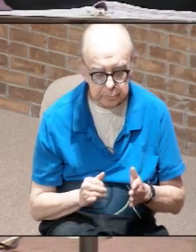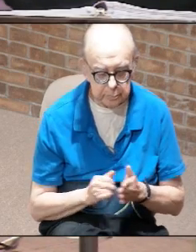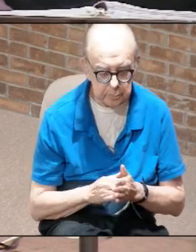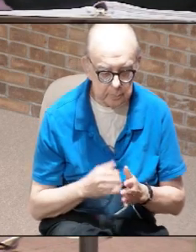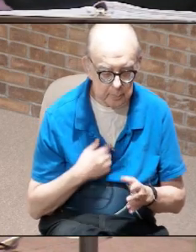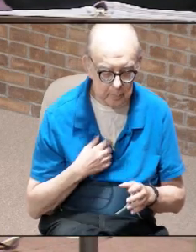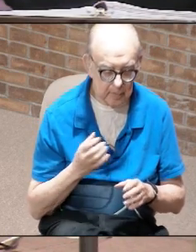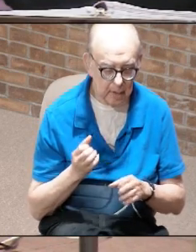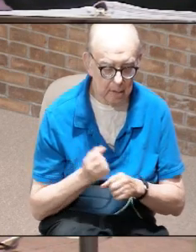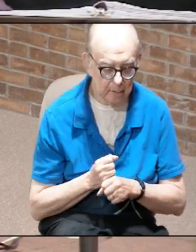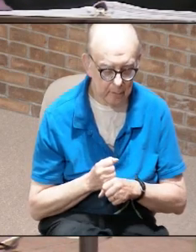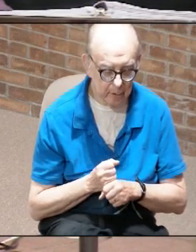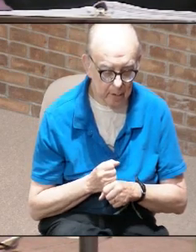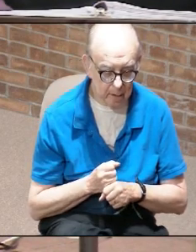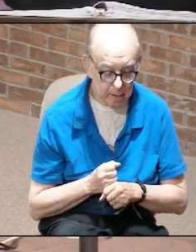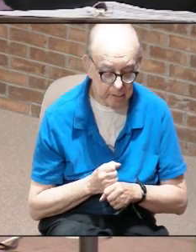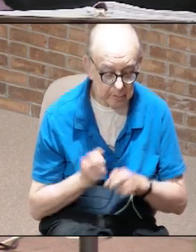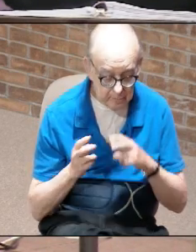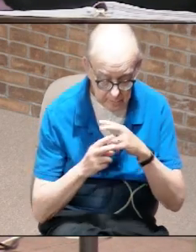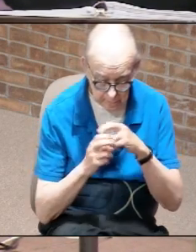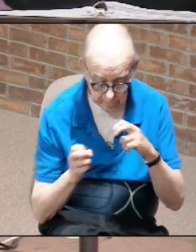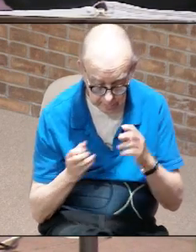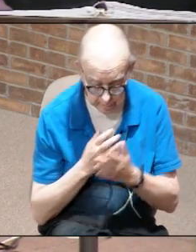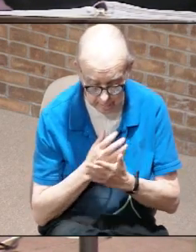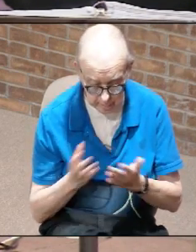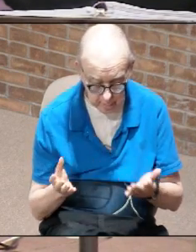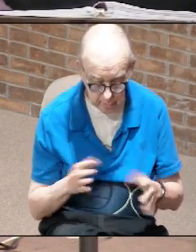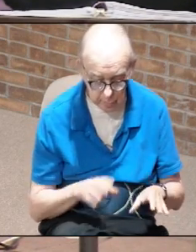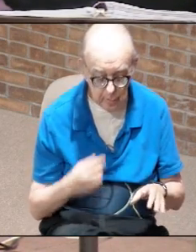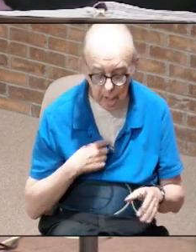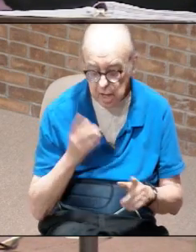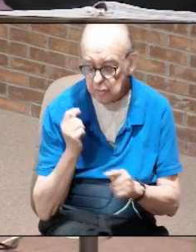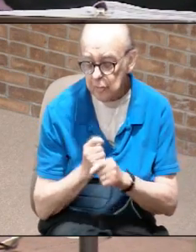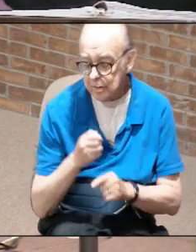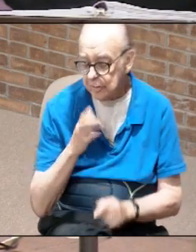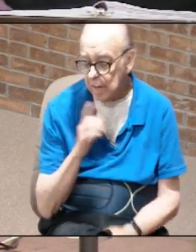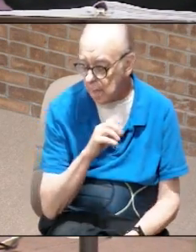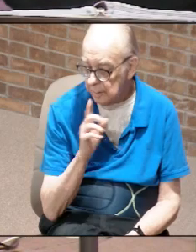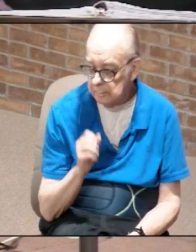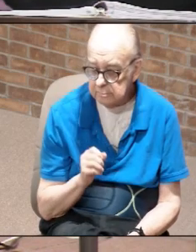I got to take inventory. Do I trust God?